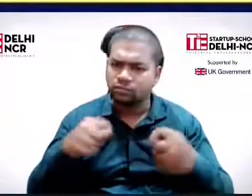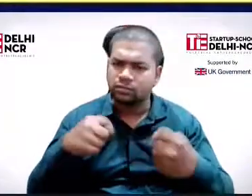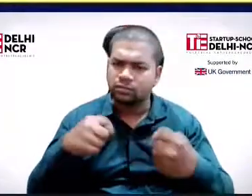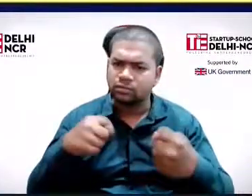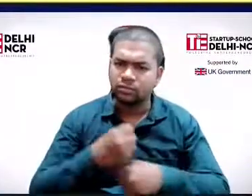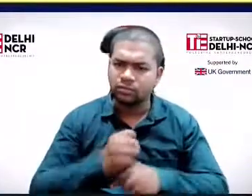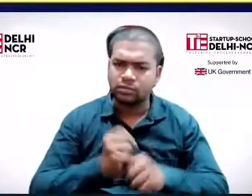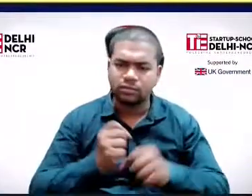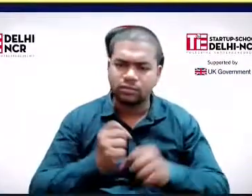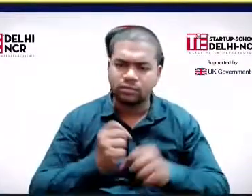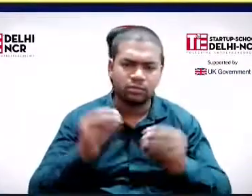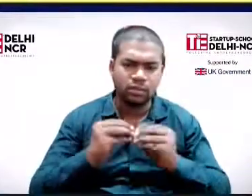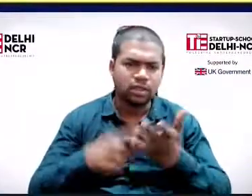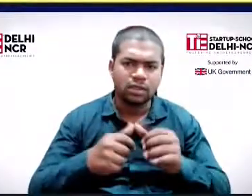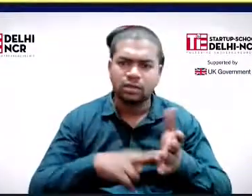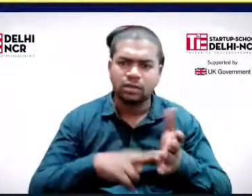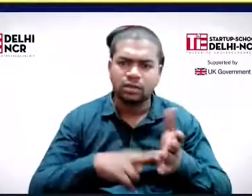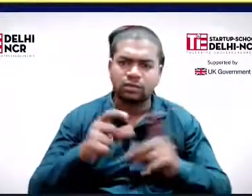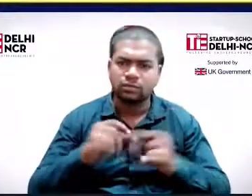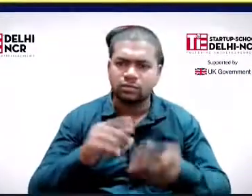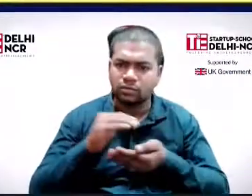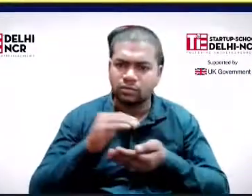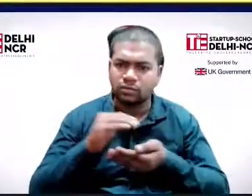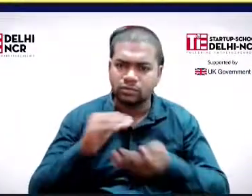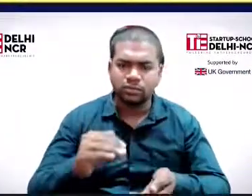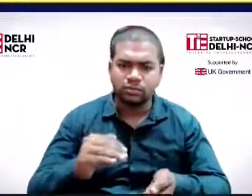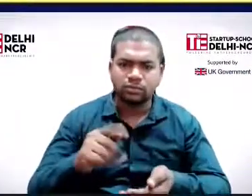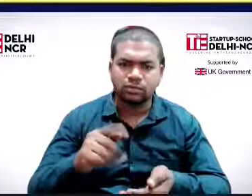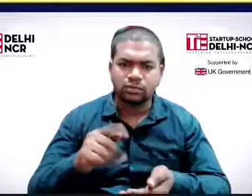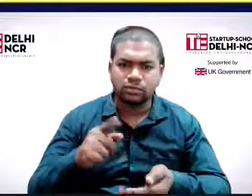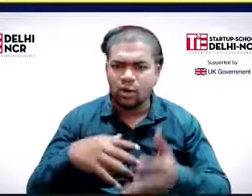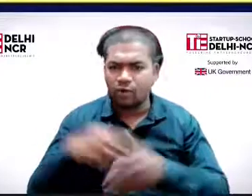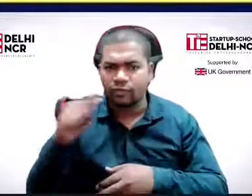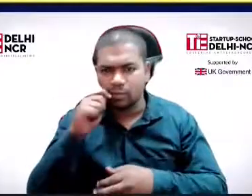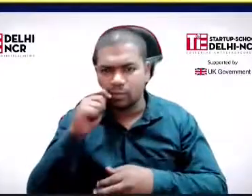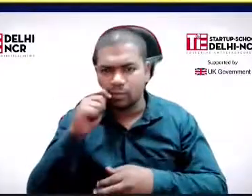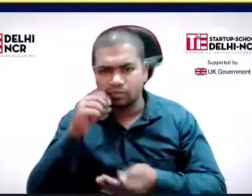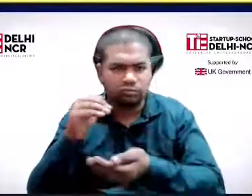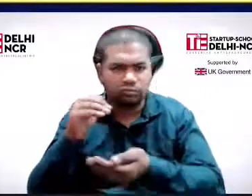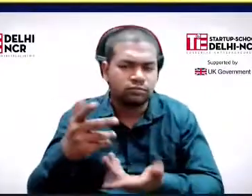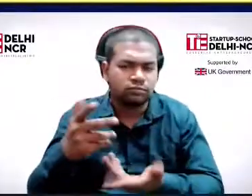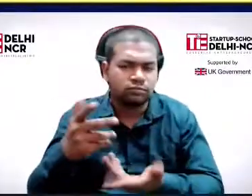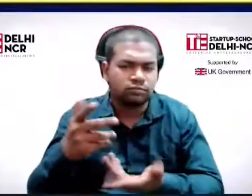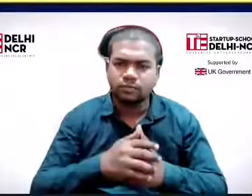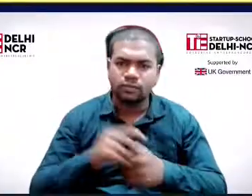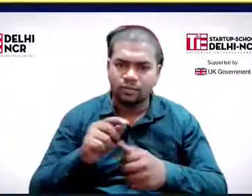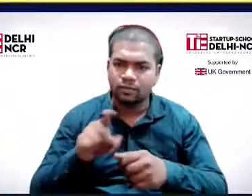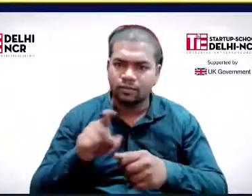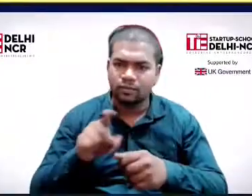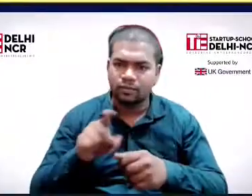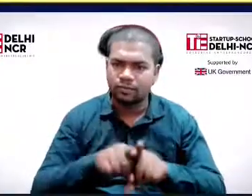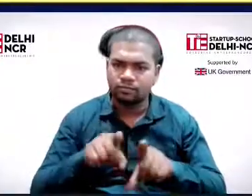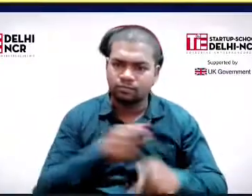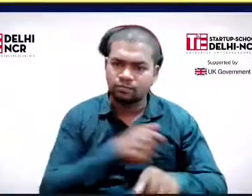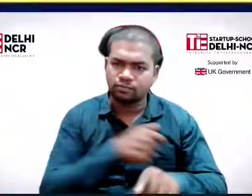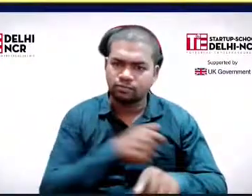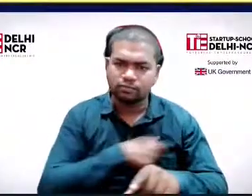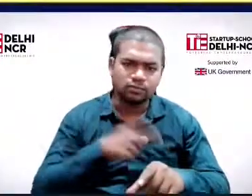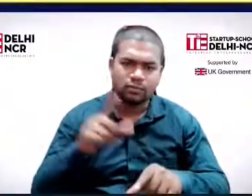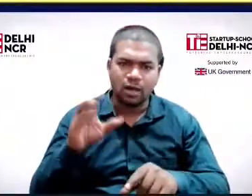create brands which are born out of human insight, and brands which are, say, sort